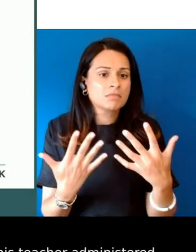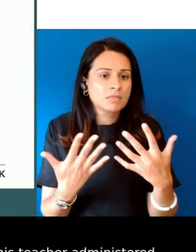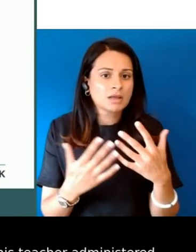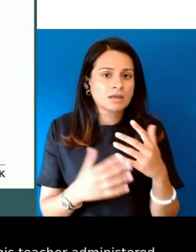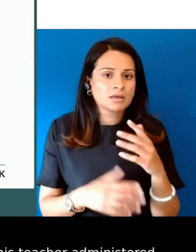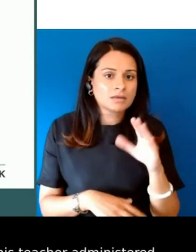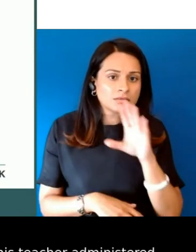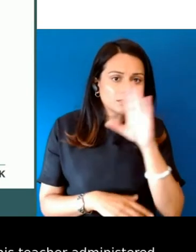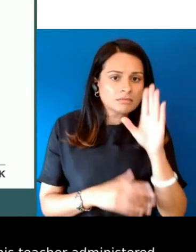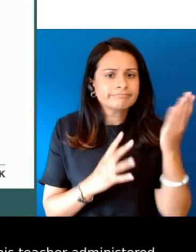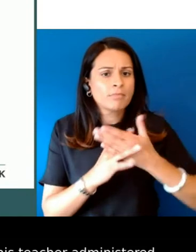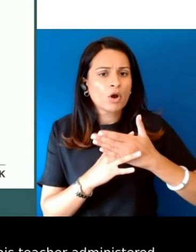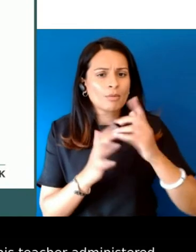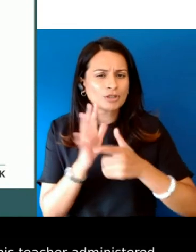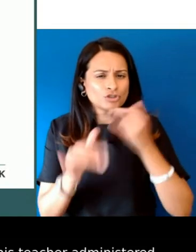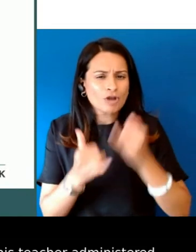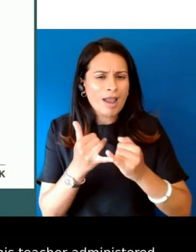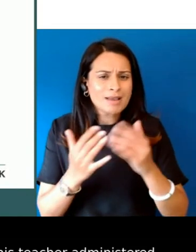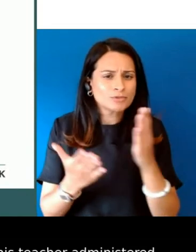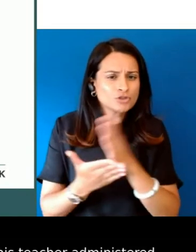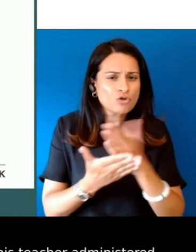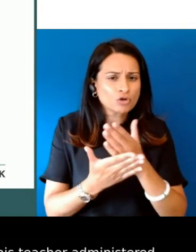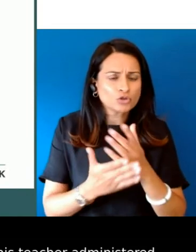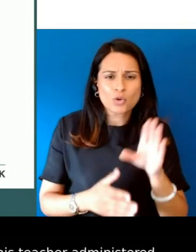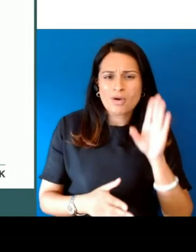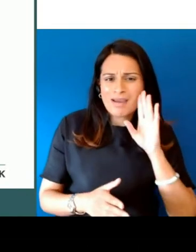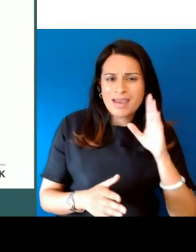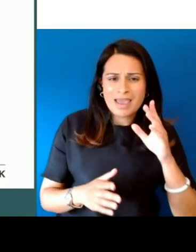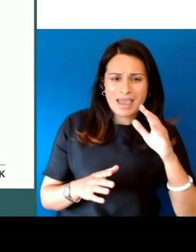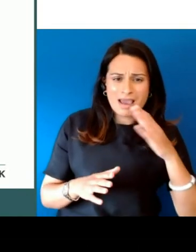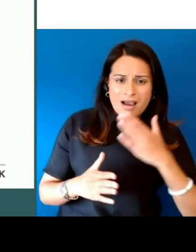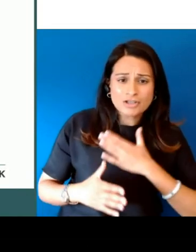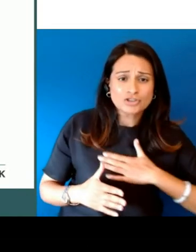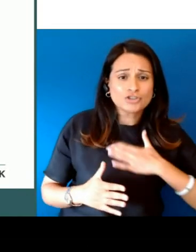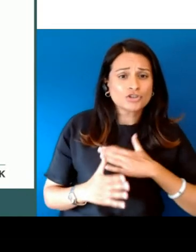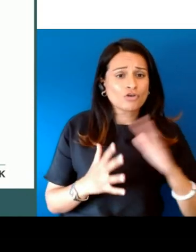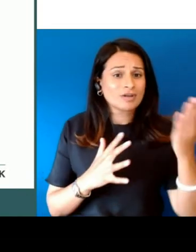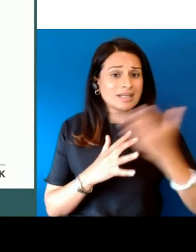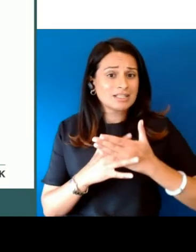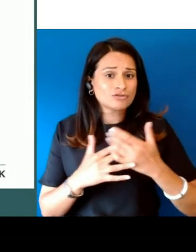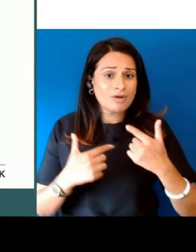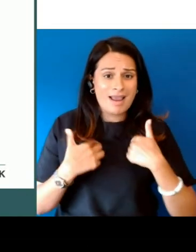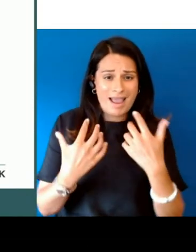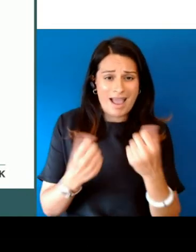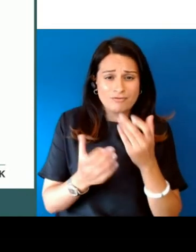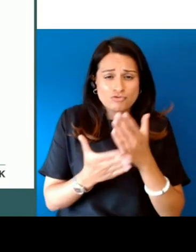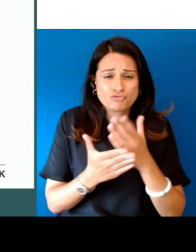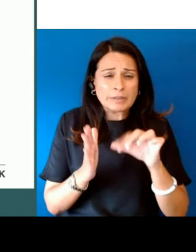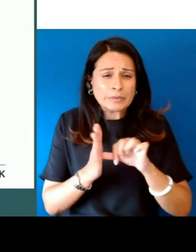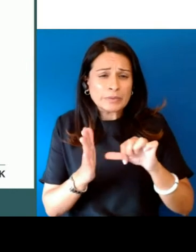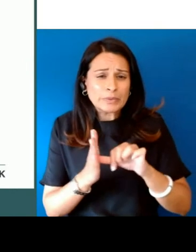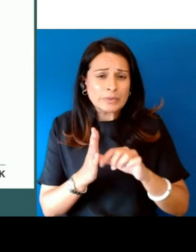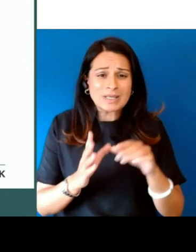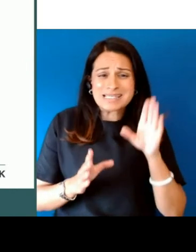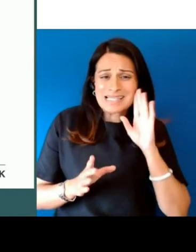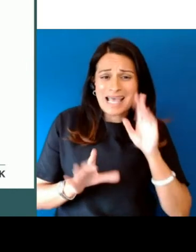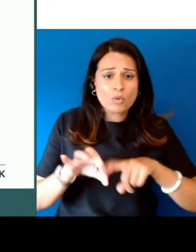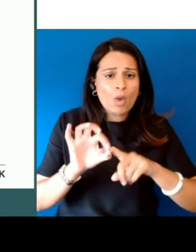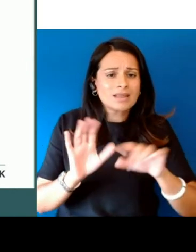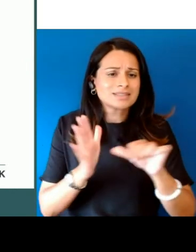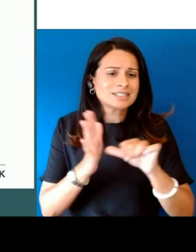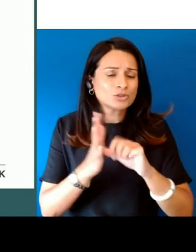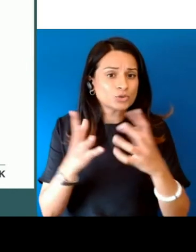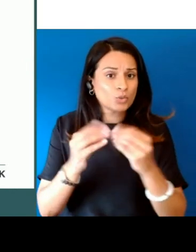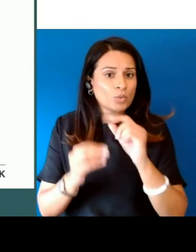i'm not sure if you can hear me there i'm supposed so sorry to interject we're having real um sound quality issues with your